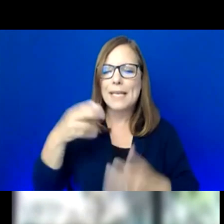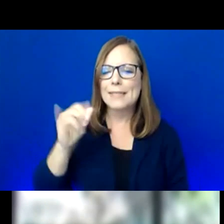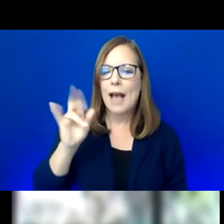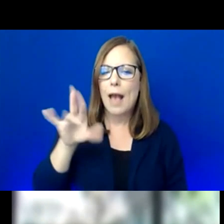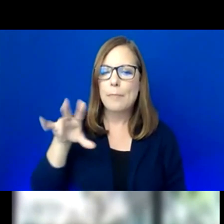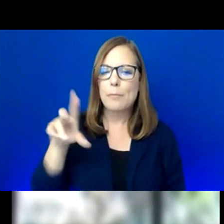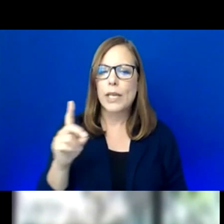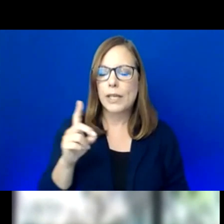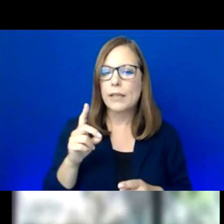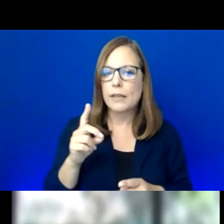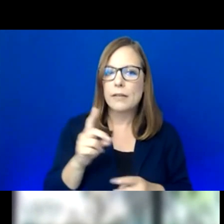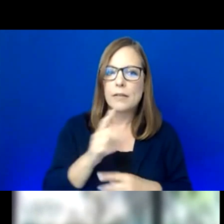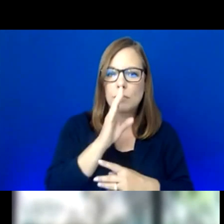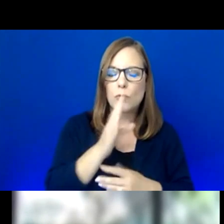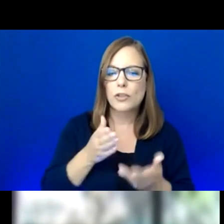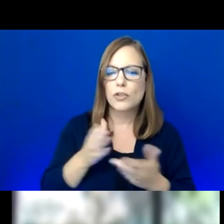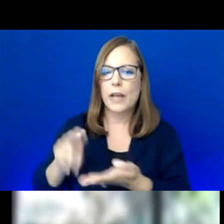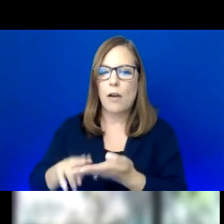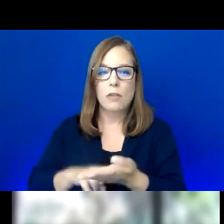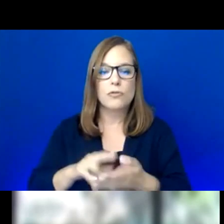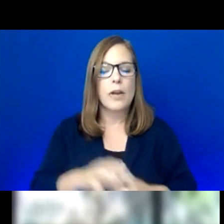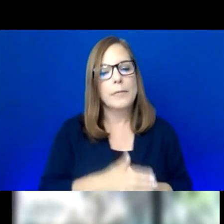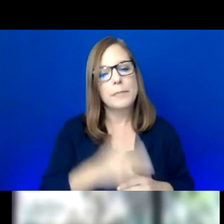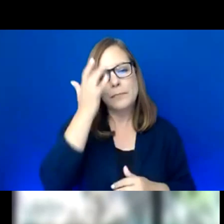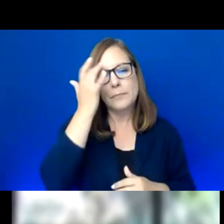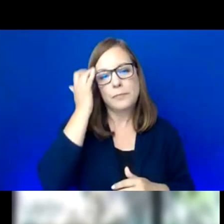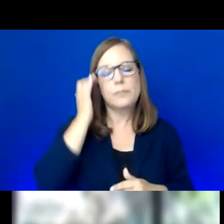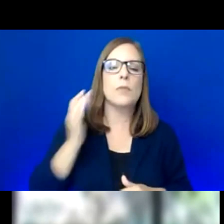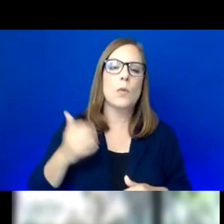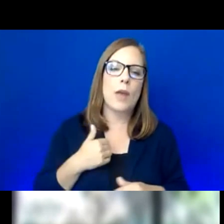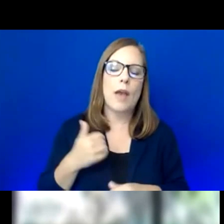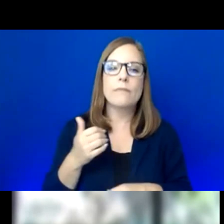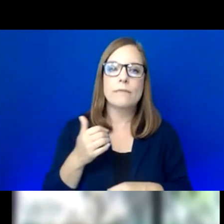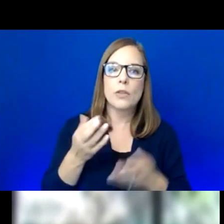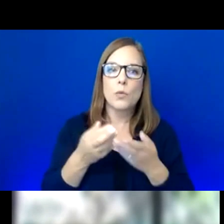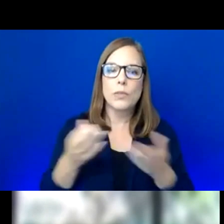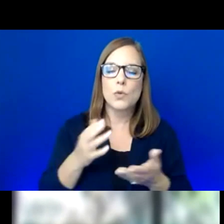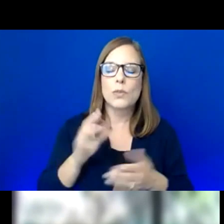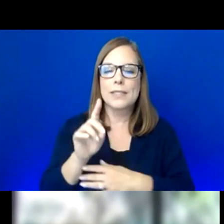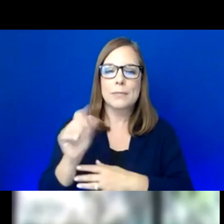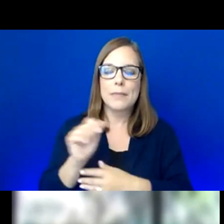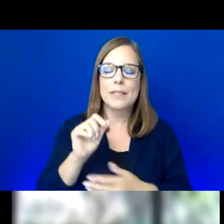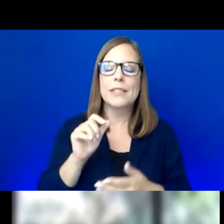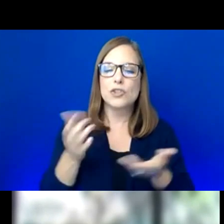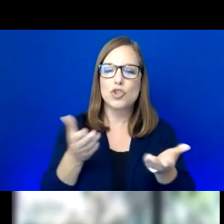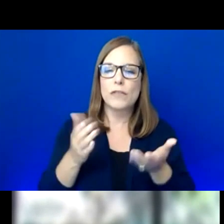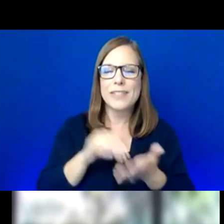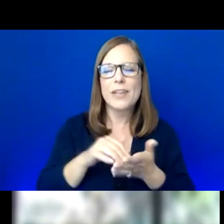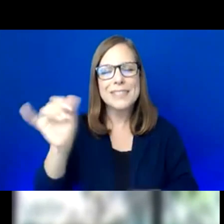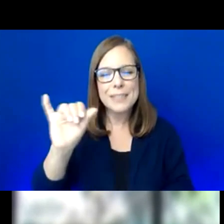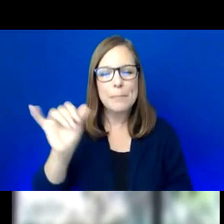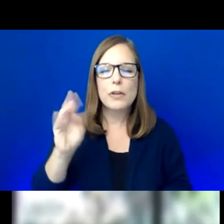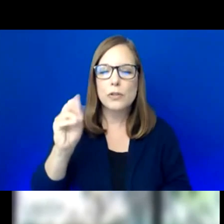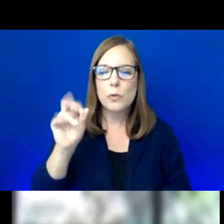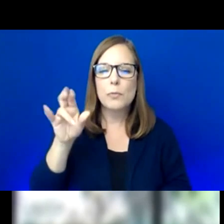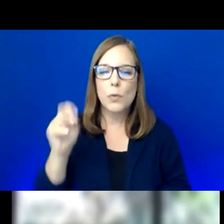We're also an aging and disability resource center like in Marin County, which Eli spoke about earlier. As